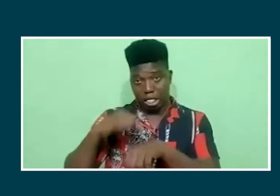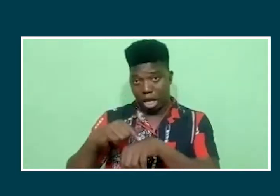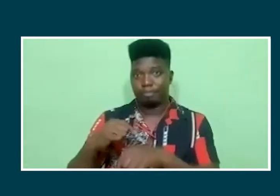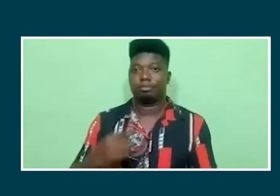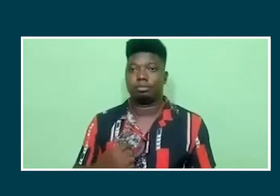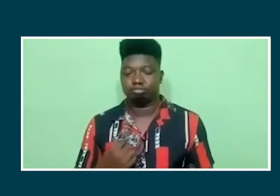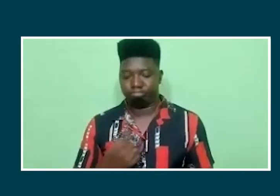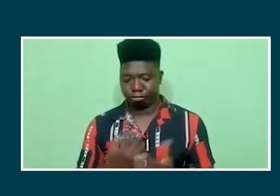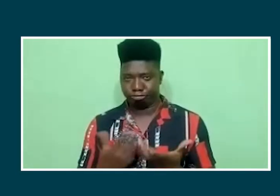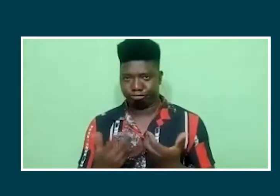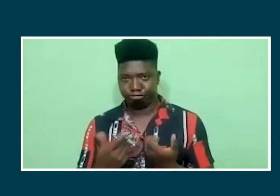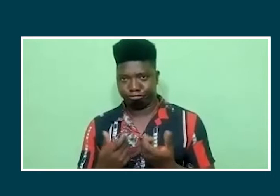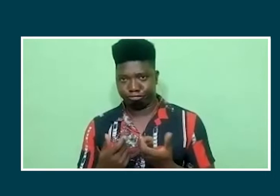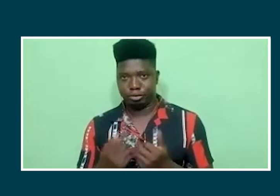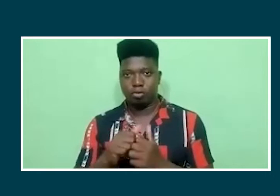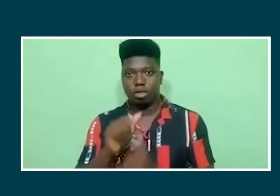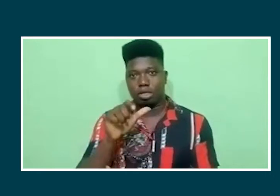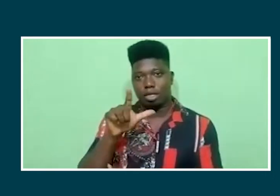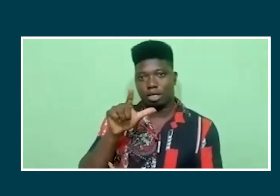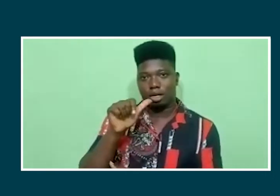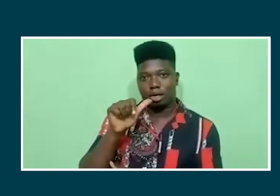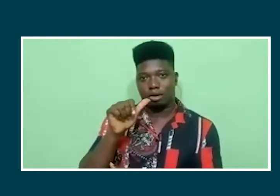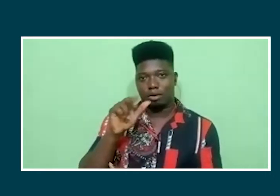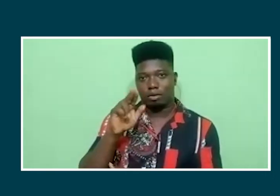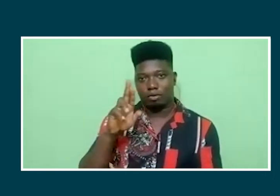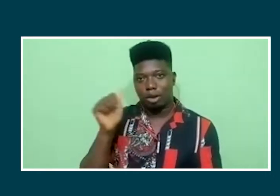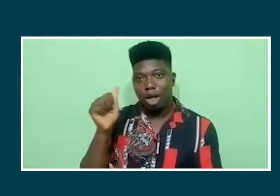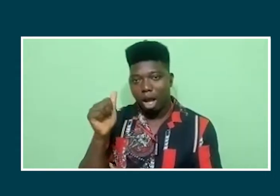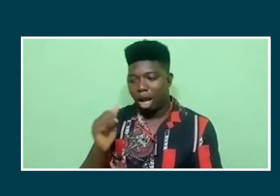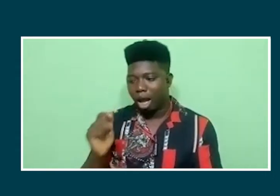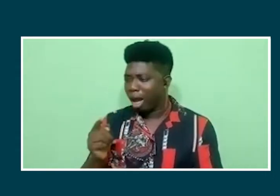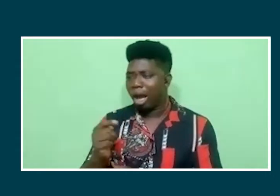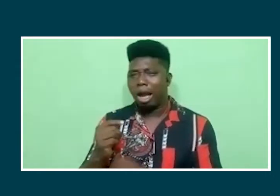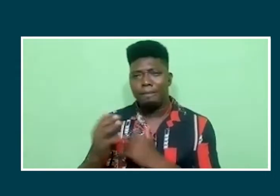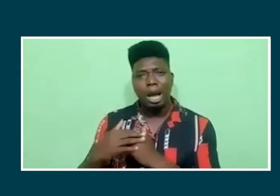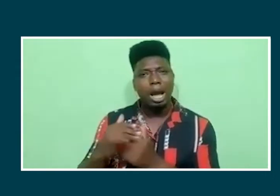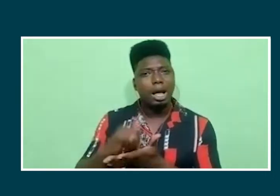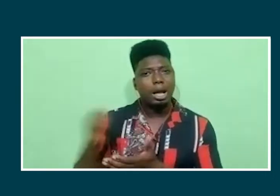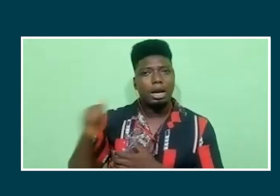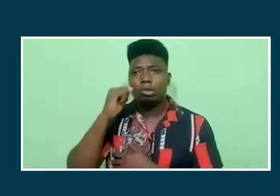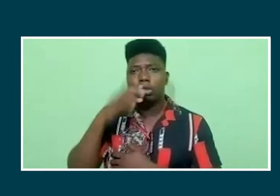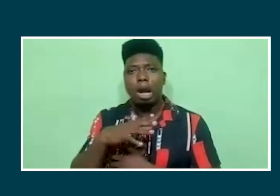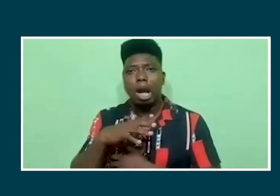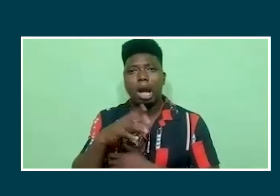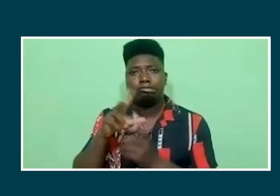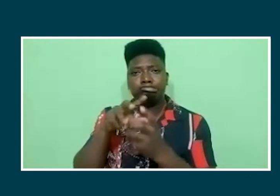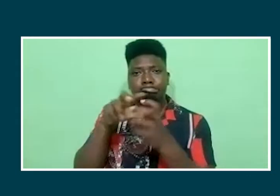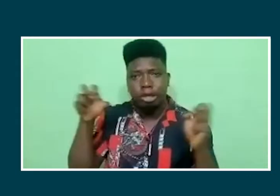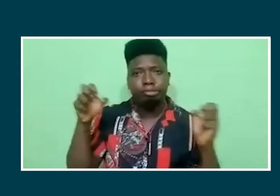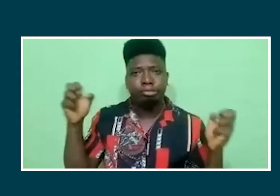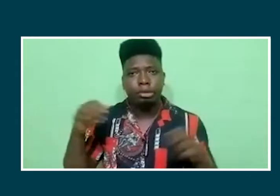just hit me back at home where a woman was raped around midnight where she was drinking